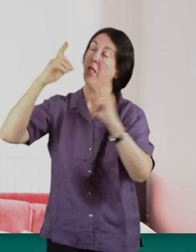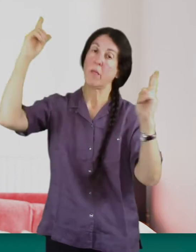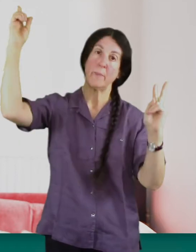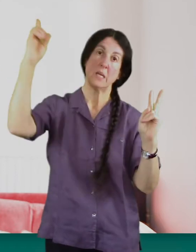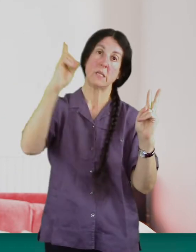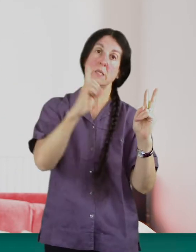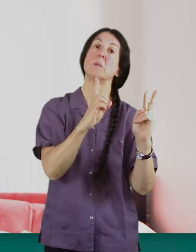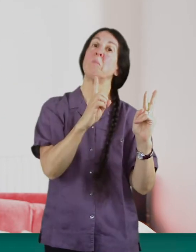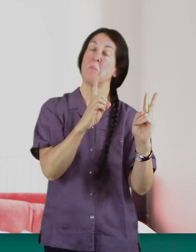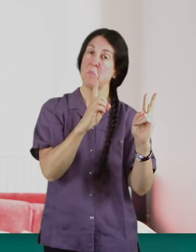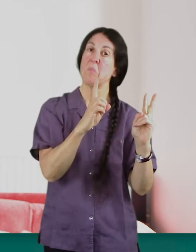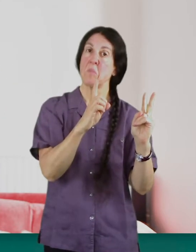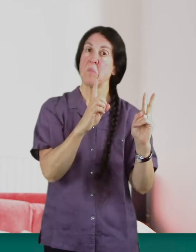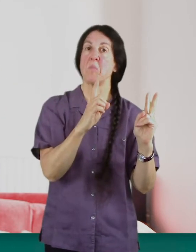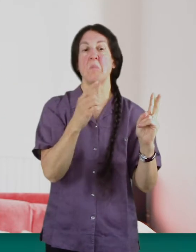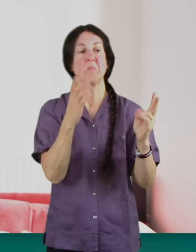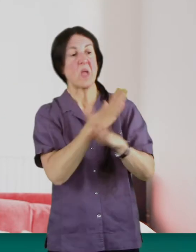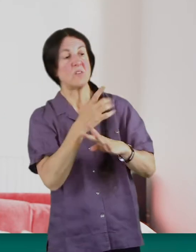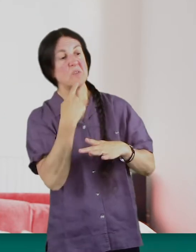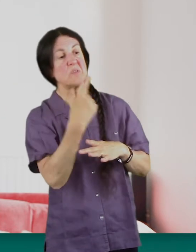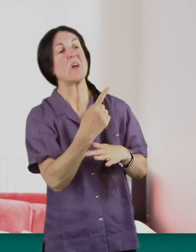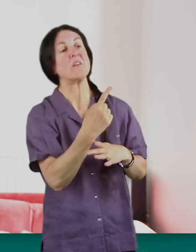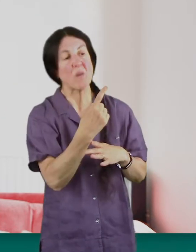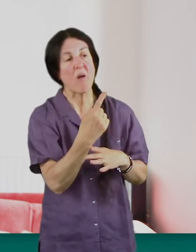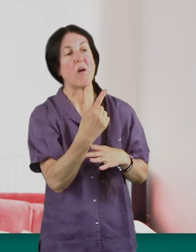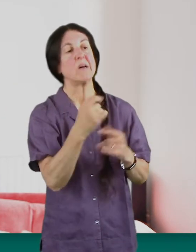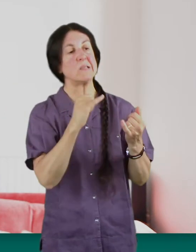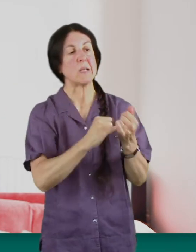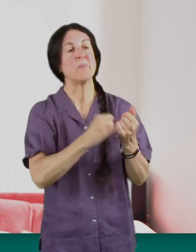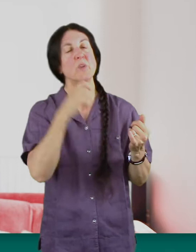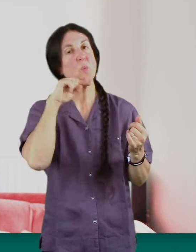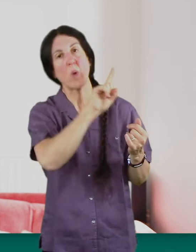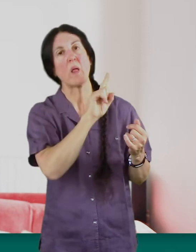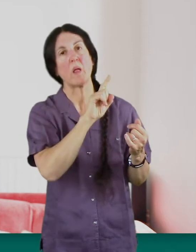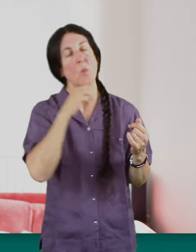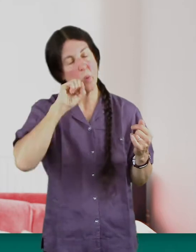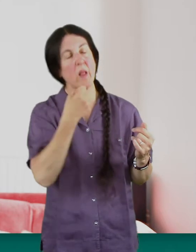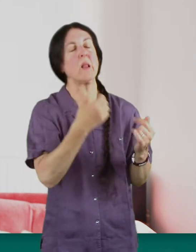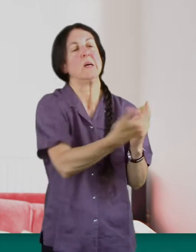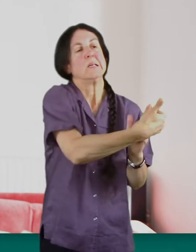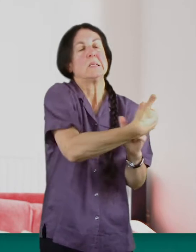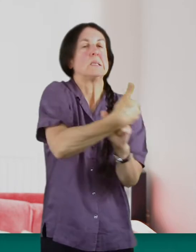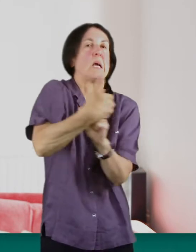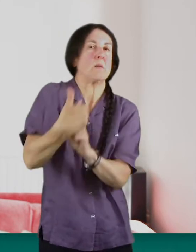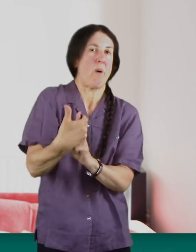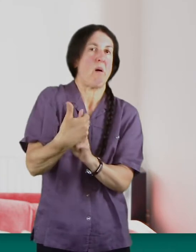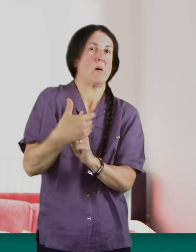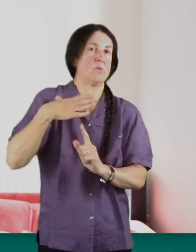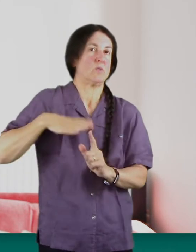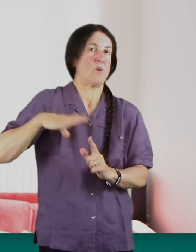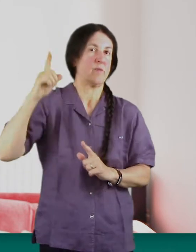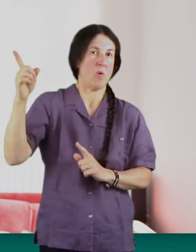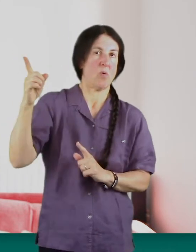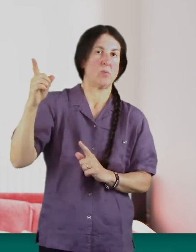set apart for God. Samson's mum, this unnamed woman, takes on the Nazirite vow in